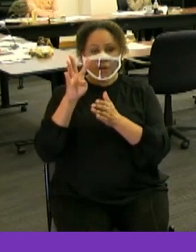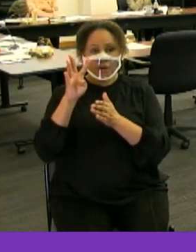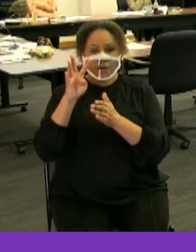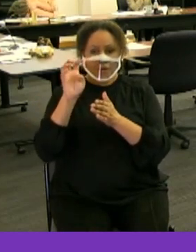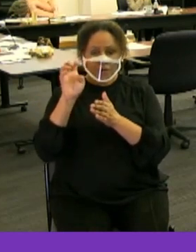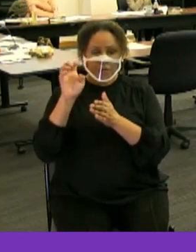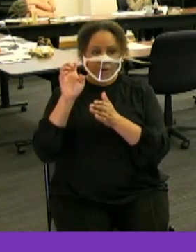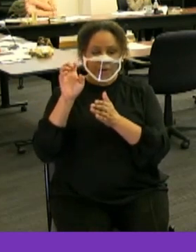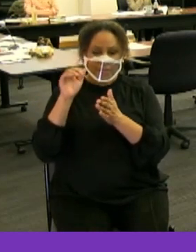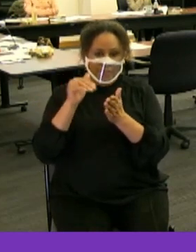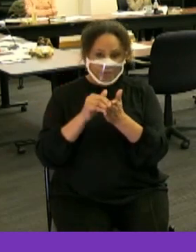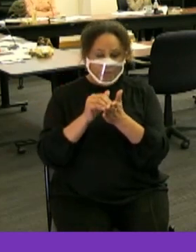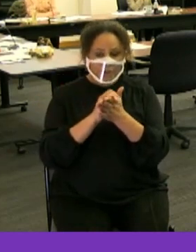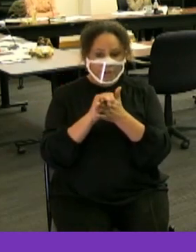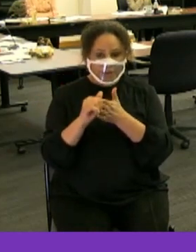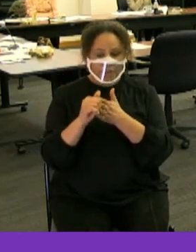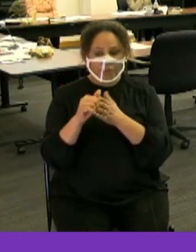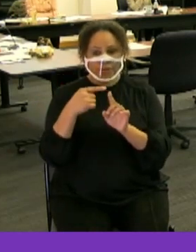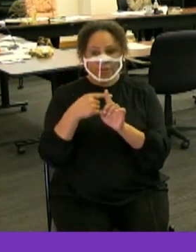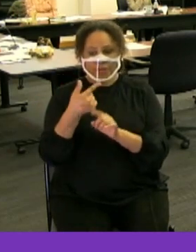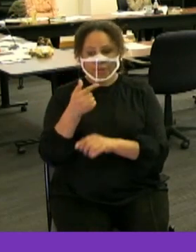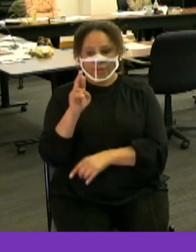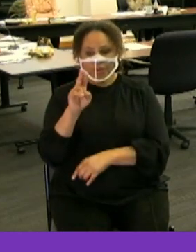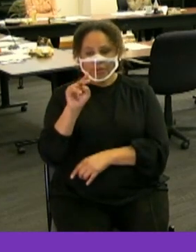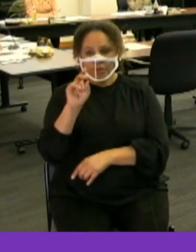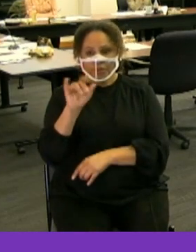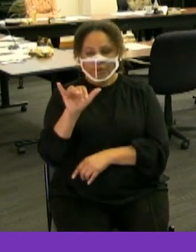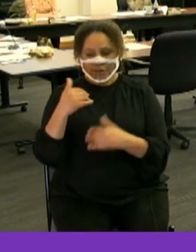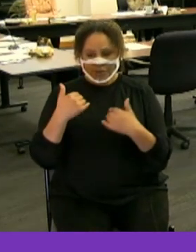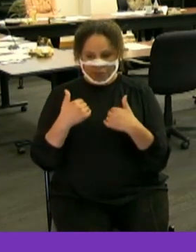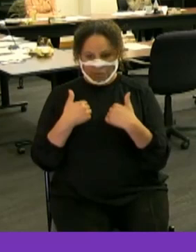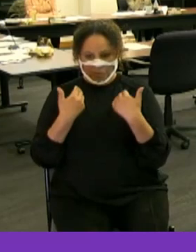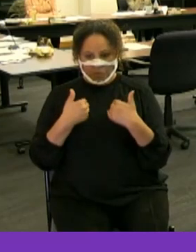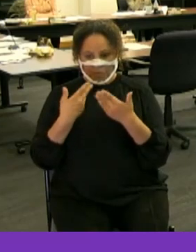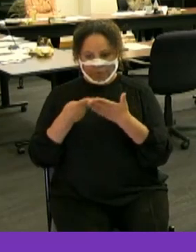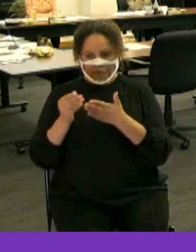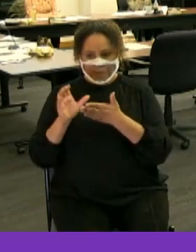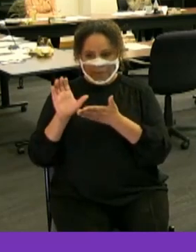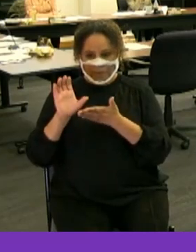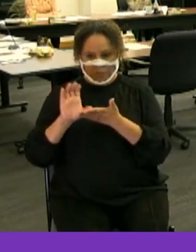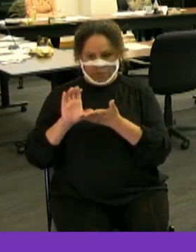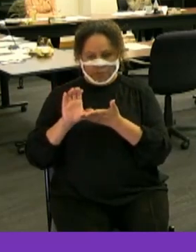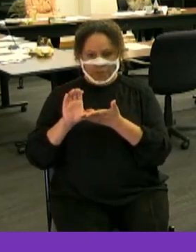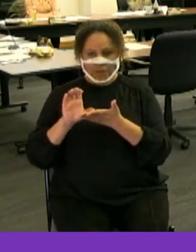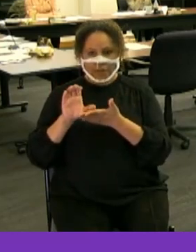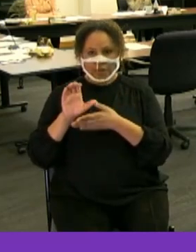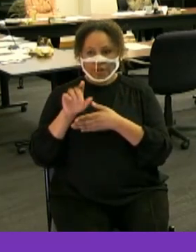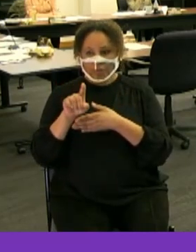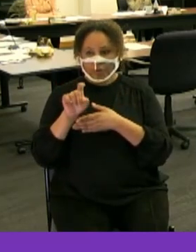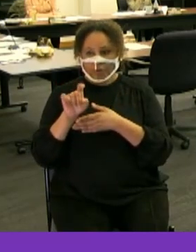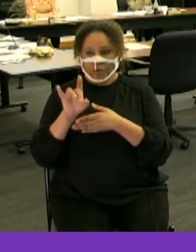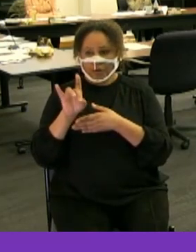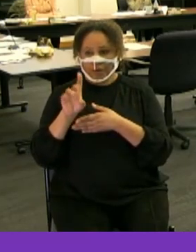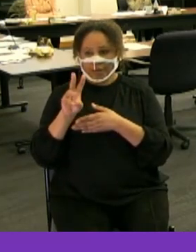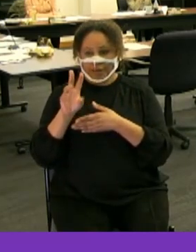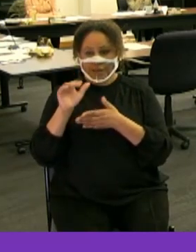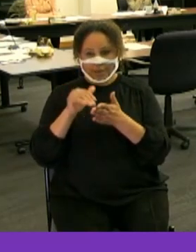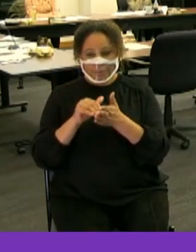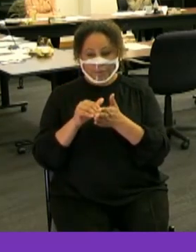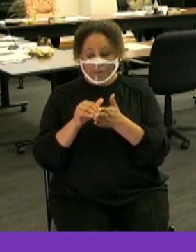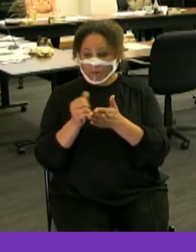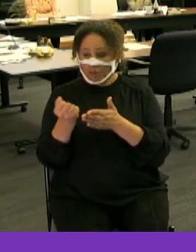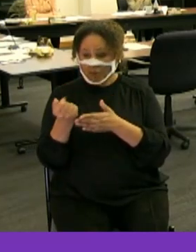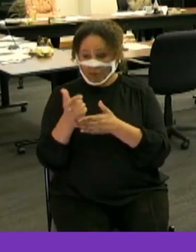of 273,000 and the Grundy Youth of 186? Is all of that compiled in the WIOA grant, or are these all separate